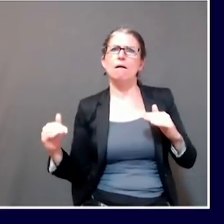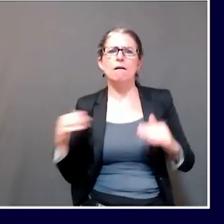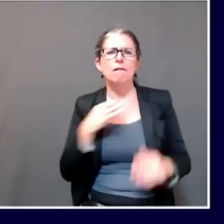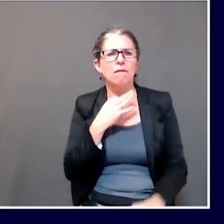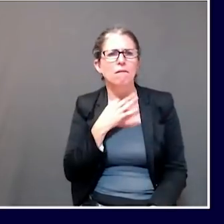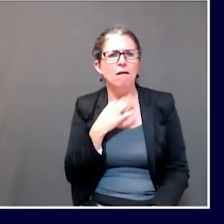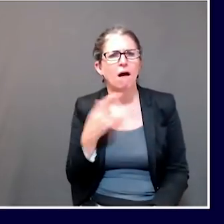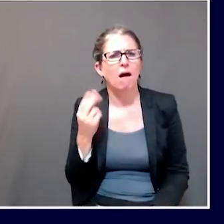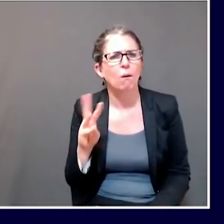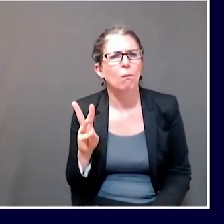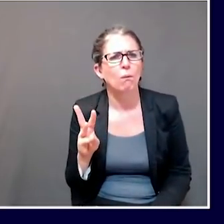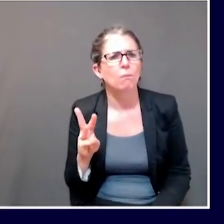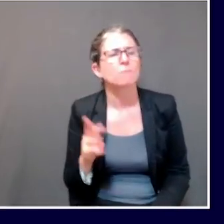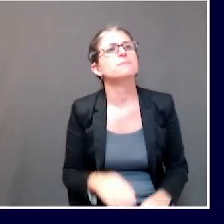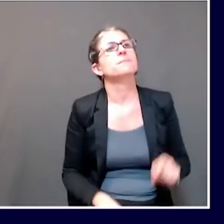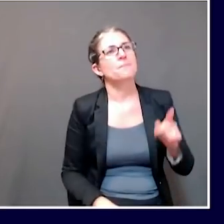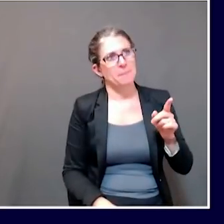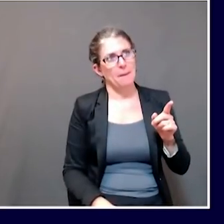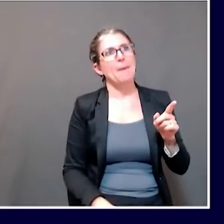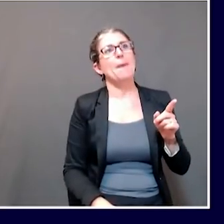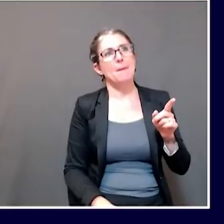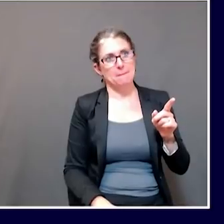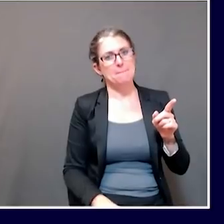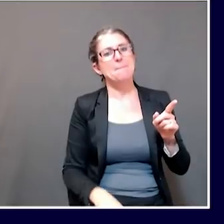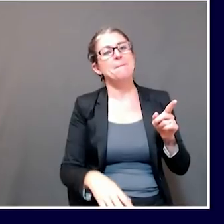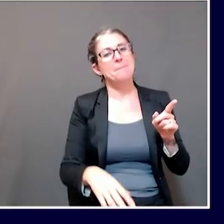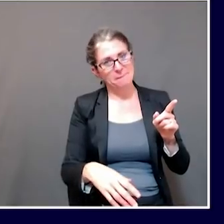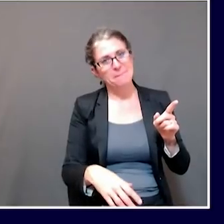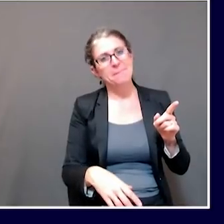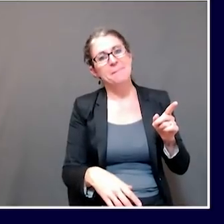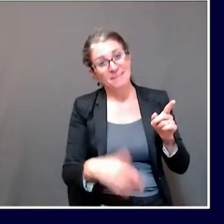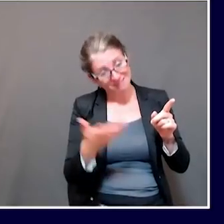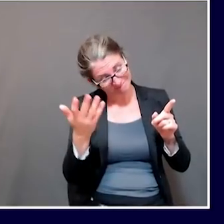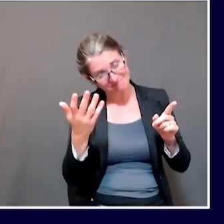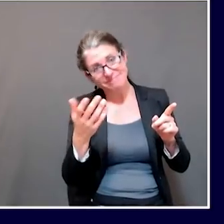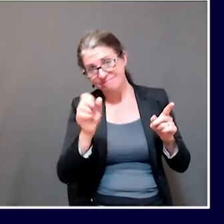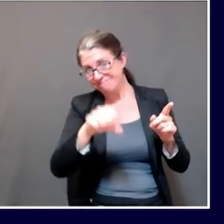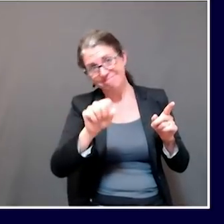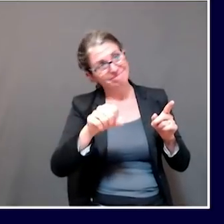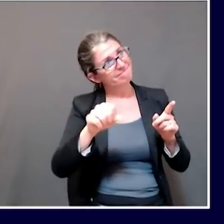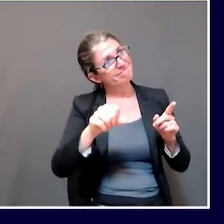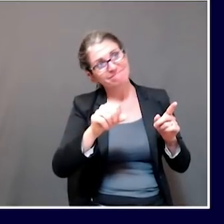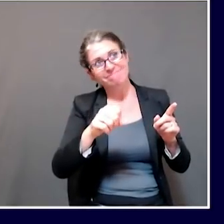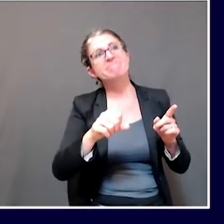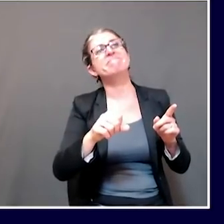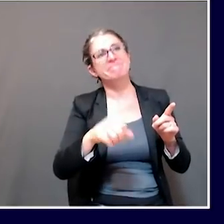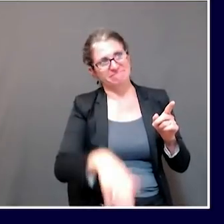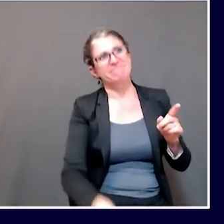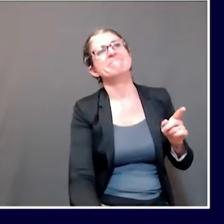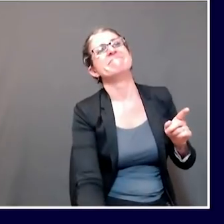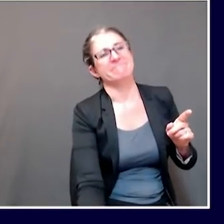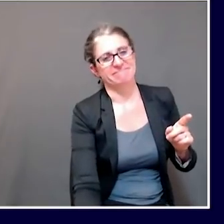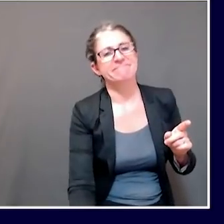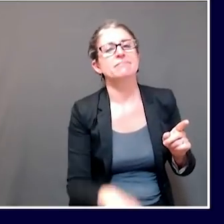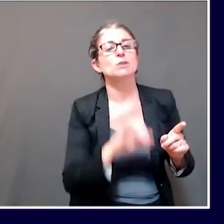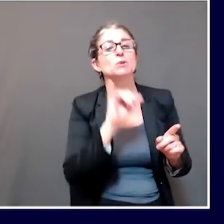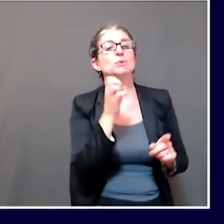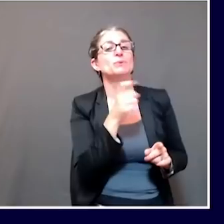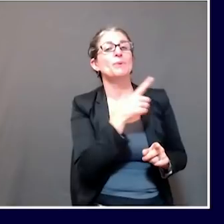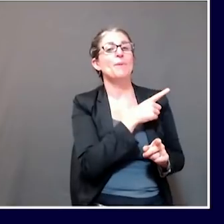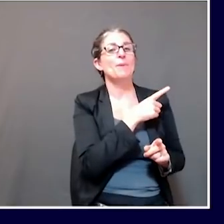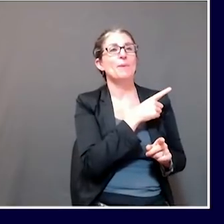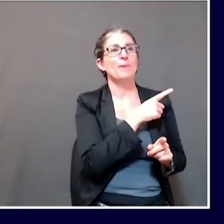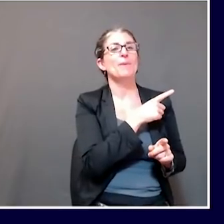Charlie, I've, in the same way that to kind of consistent with Joe Lawler's question, been taking a hard look at the testing data. I've